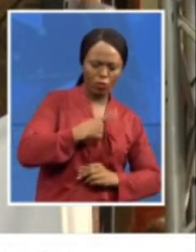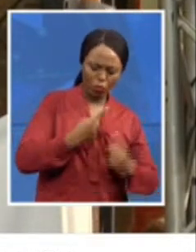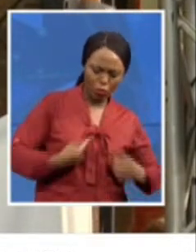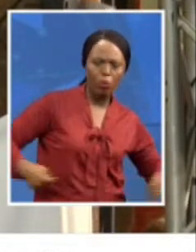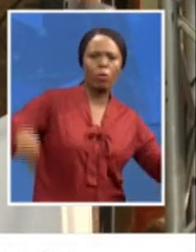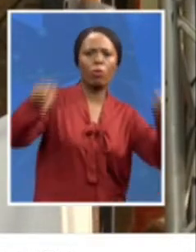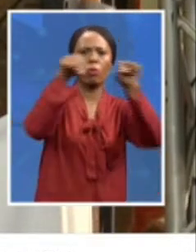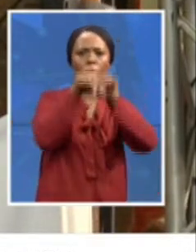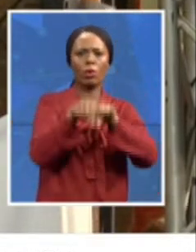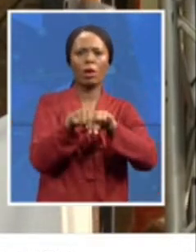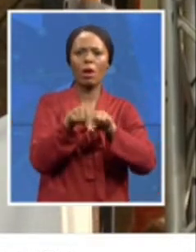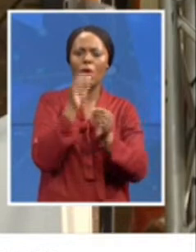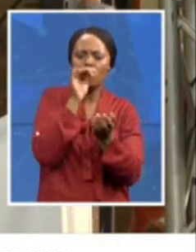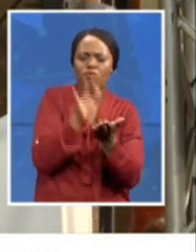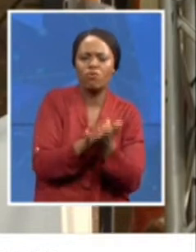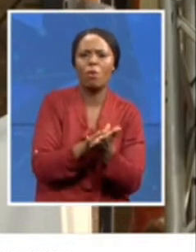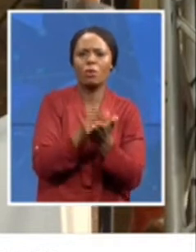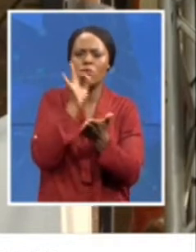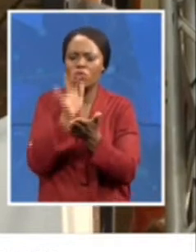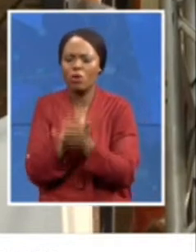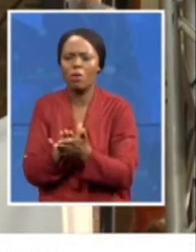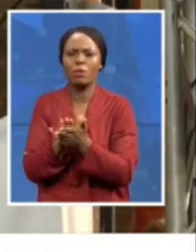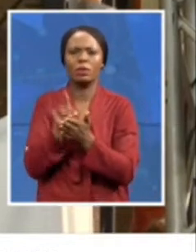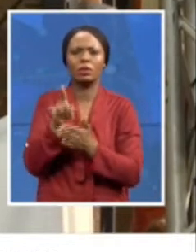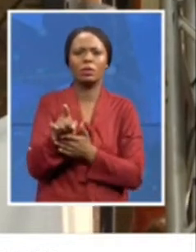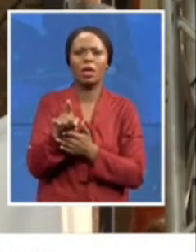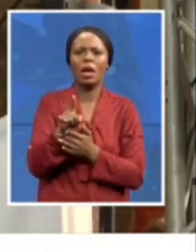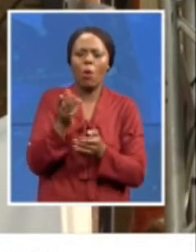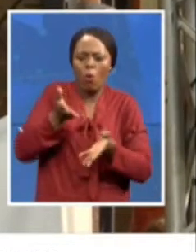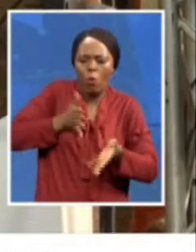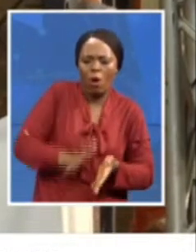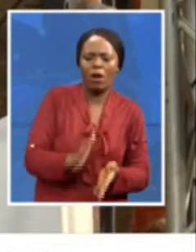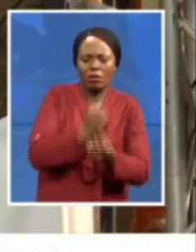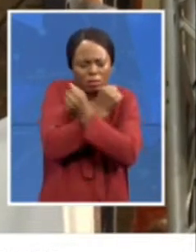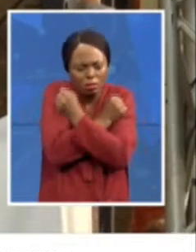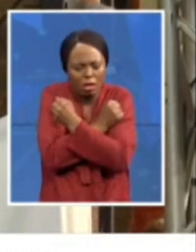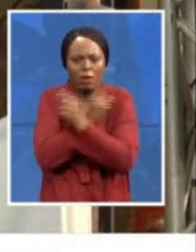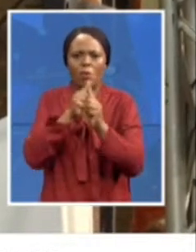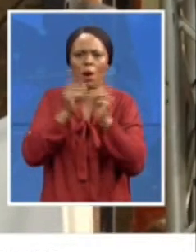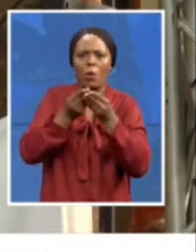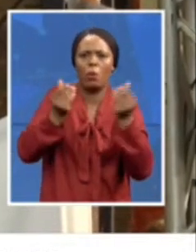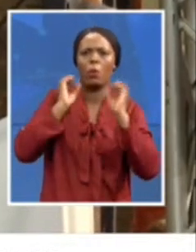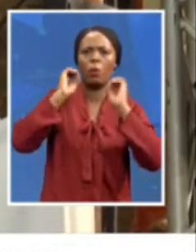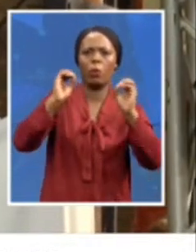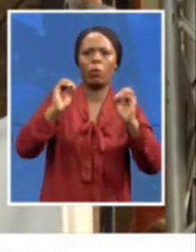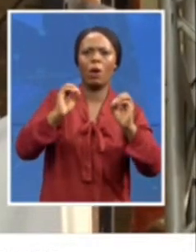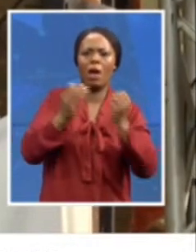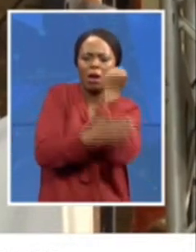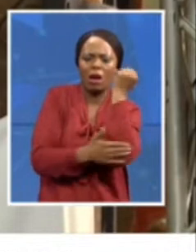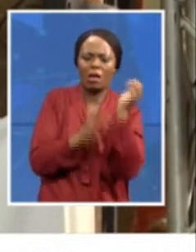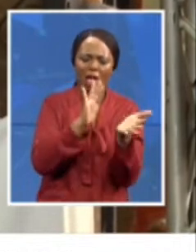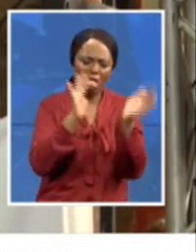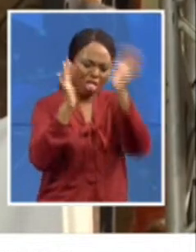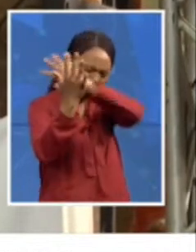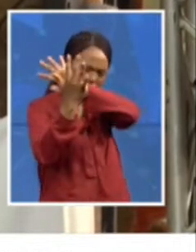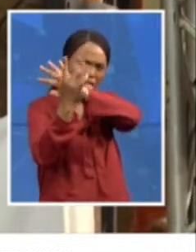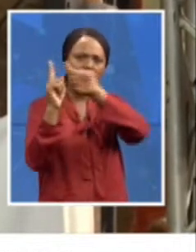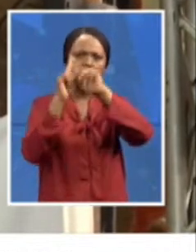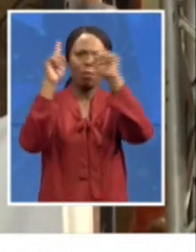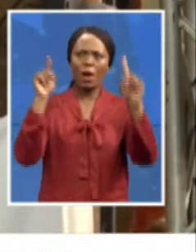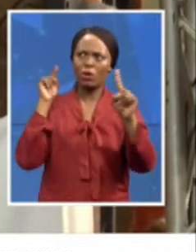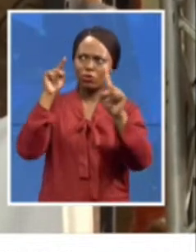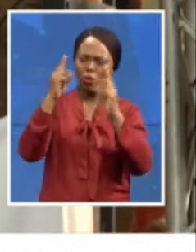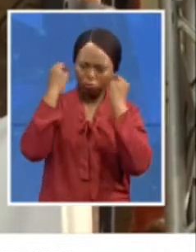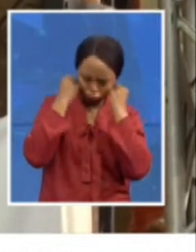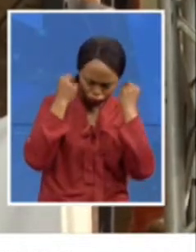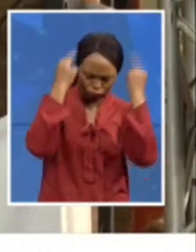love that could not come to pass. For country called, and your retort was to pour forth every ounce, every drop wrung, seldom stepping